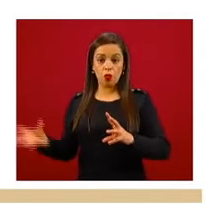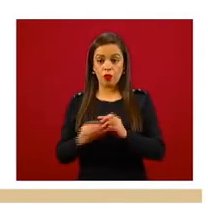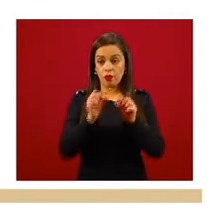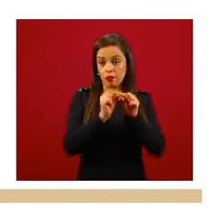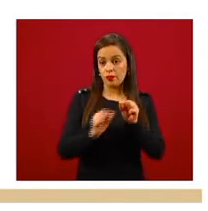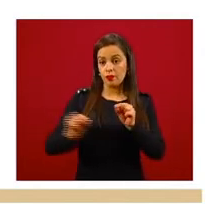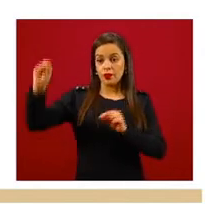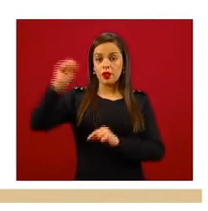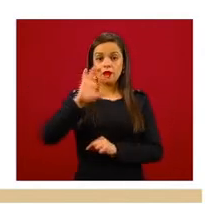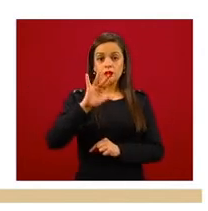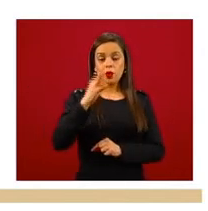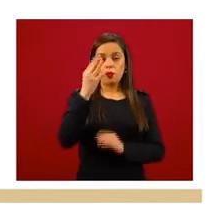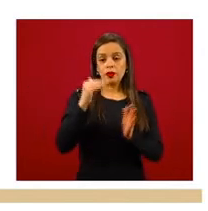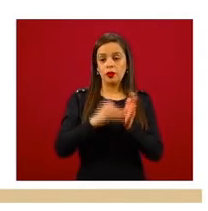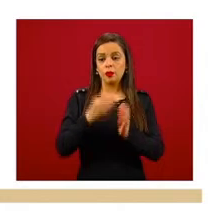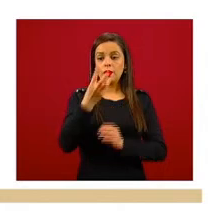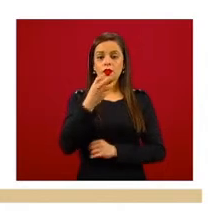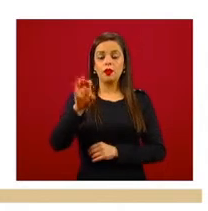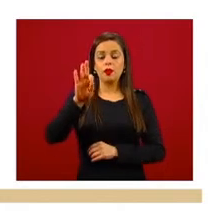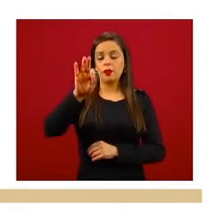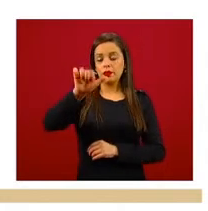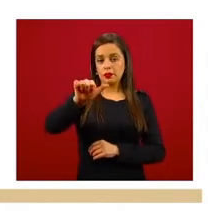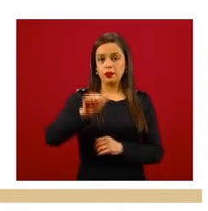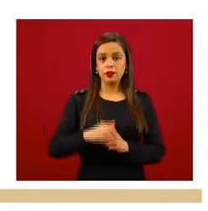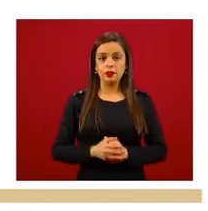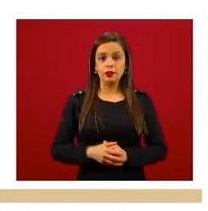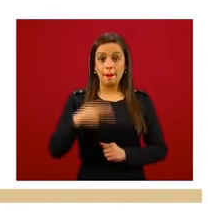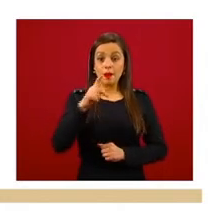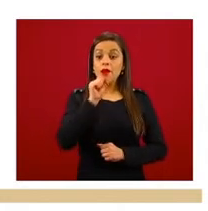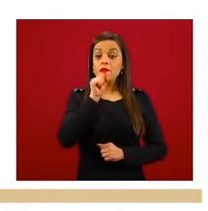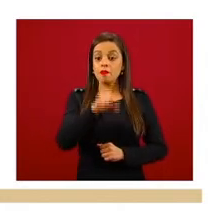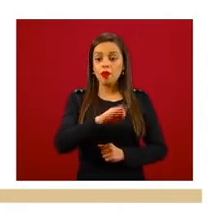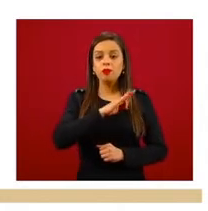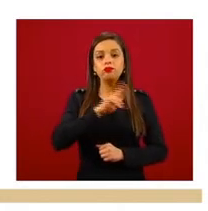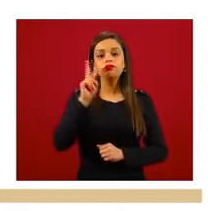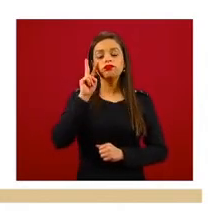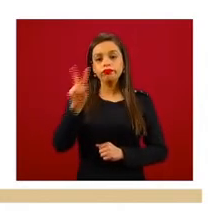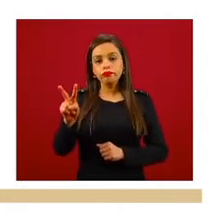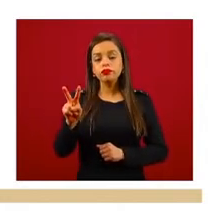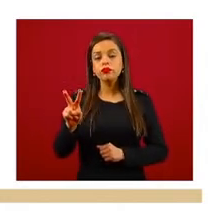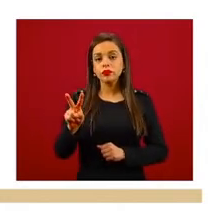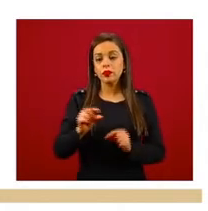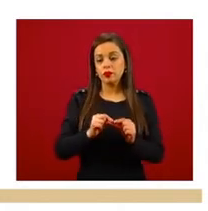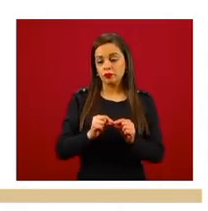next slide, you can see the cumulative rate for this, which is for